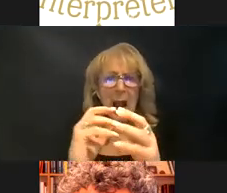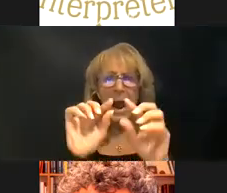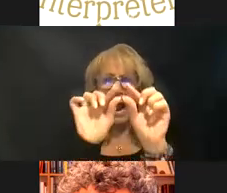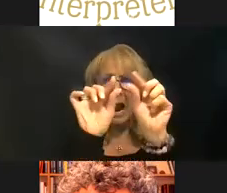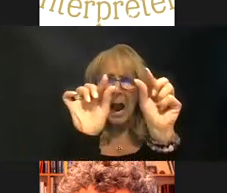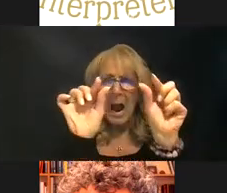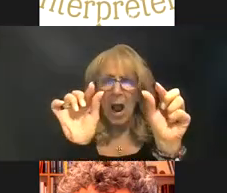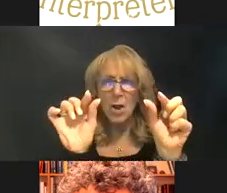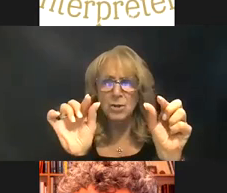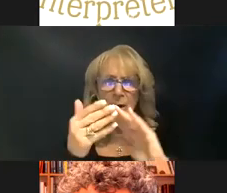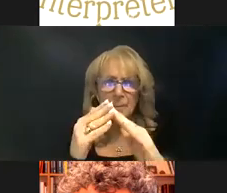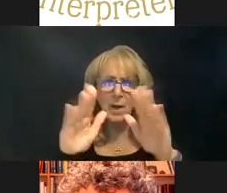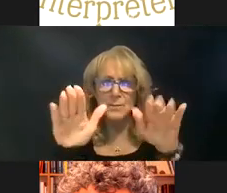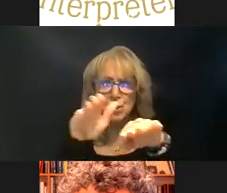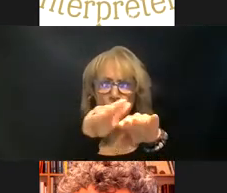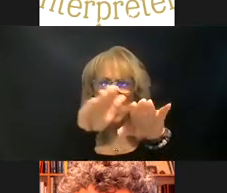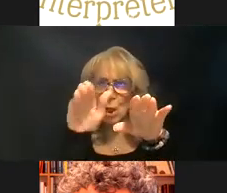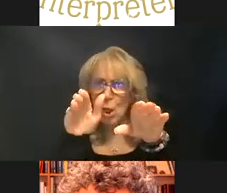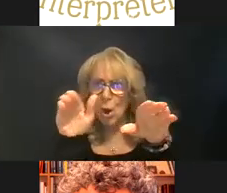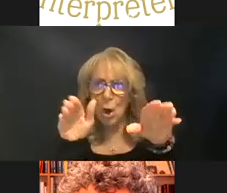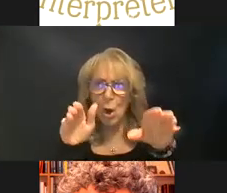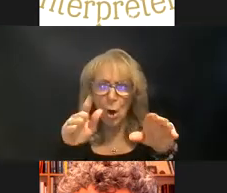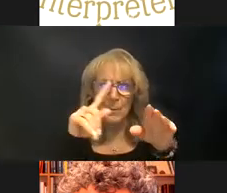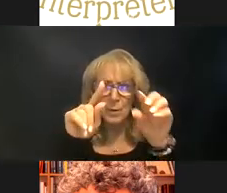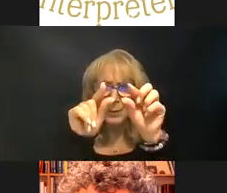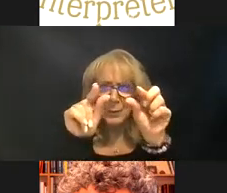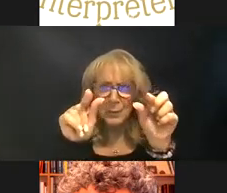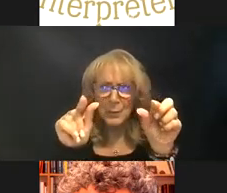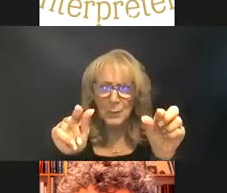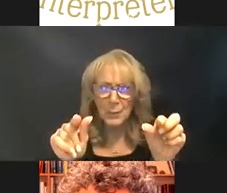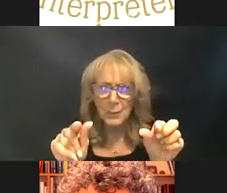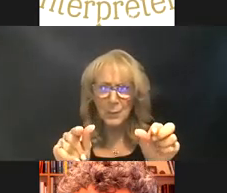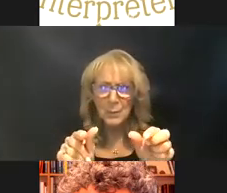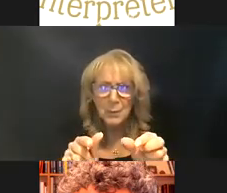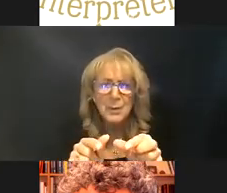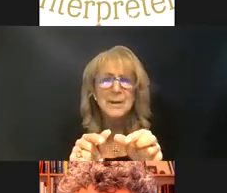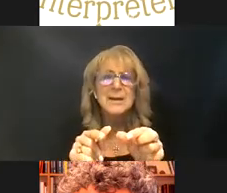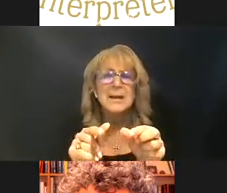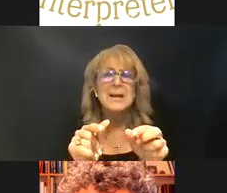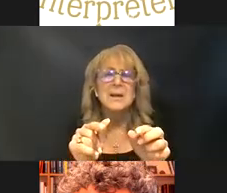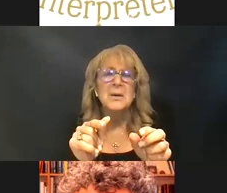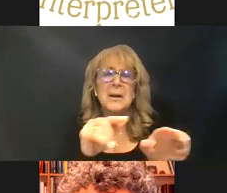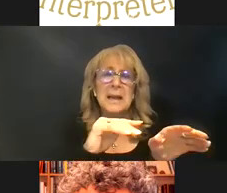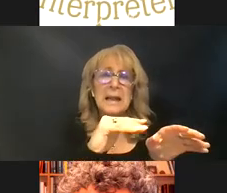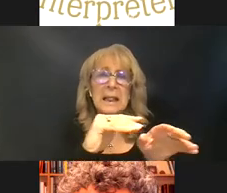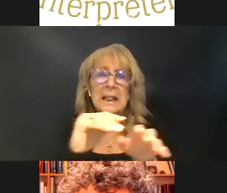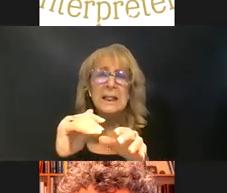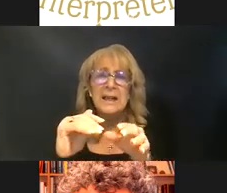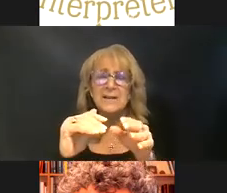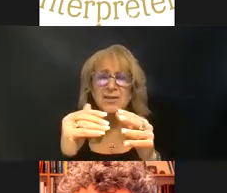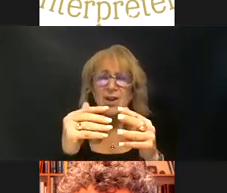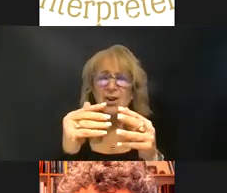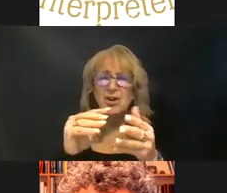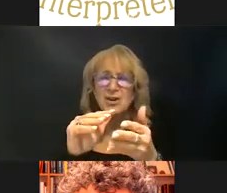the friction between it and the edges of the hole. Once it leaves the cannon, there is friction at the interface between the smoke and the air in the